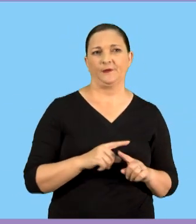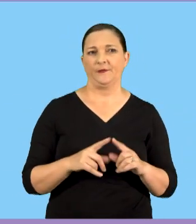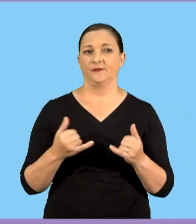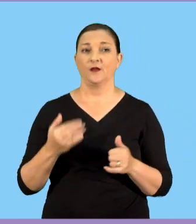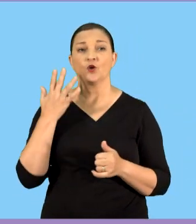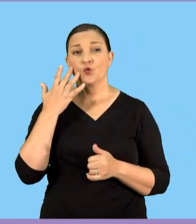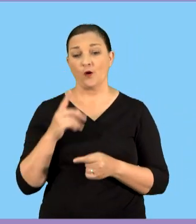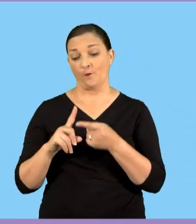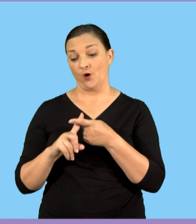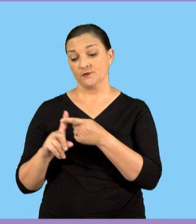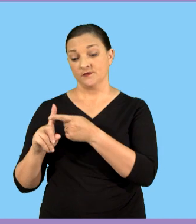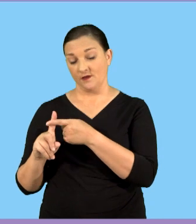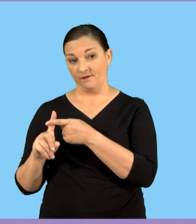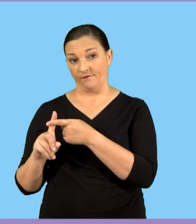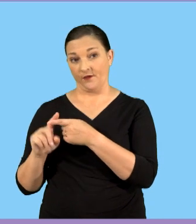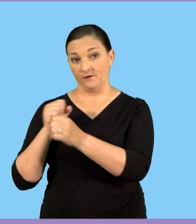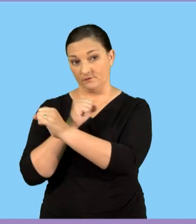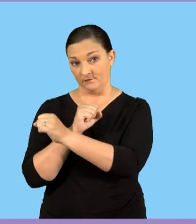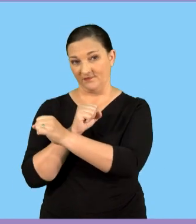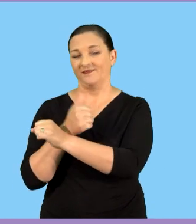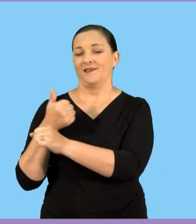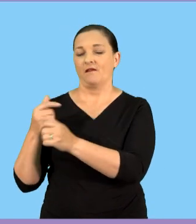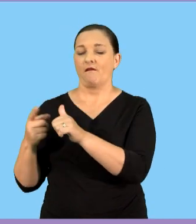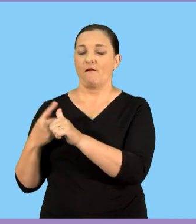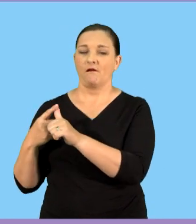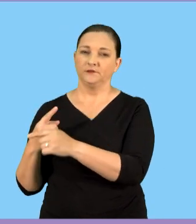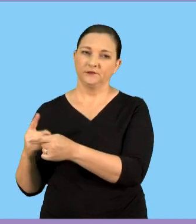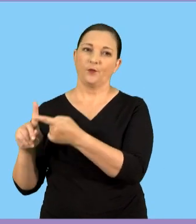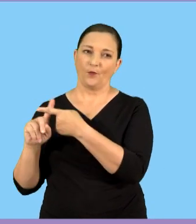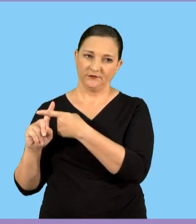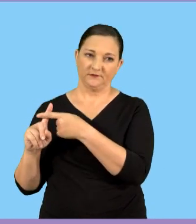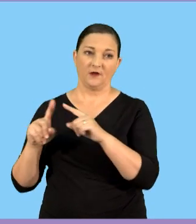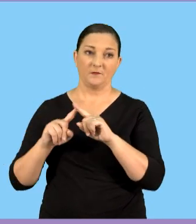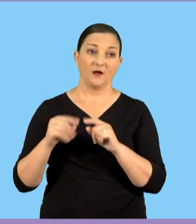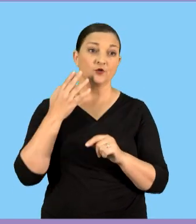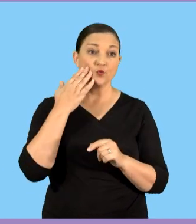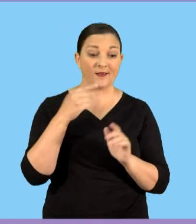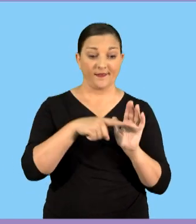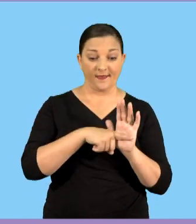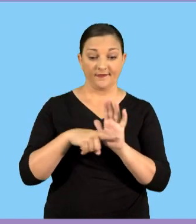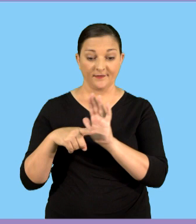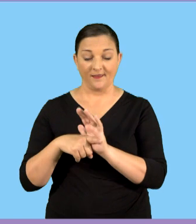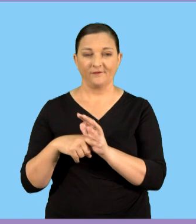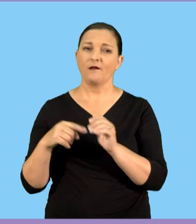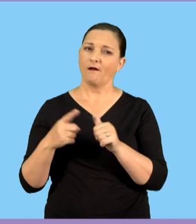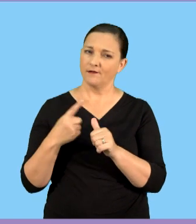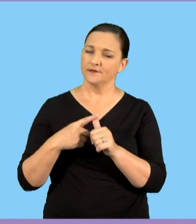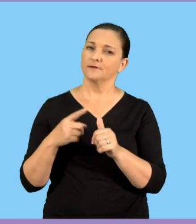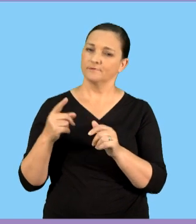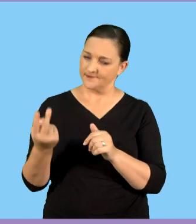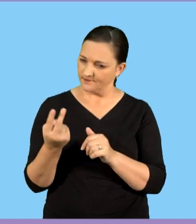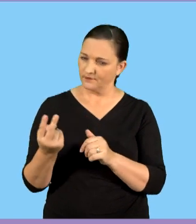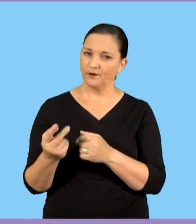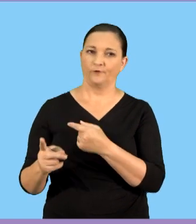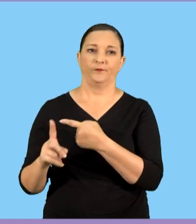numbers is a positive number. The product of two negative numbers is also a positive number.